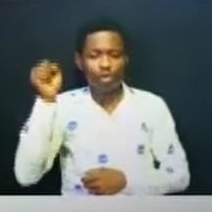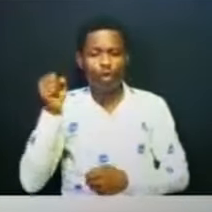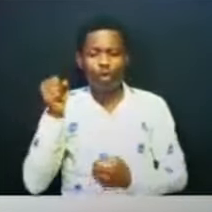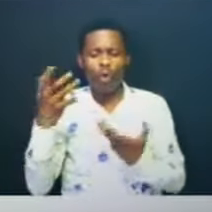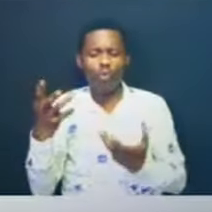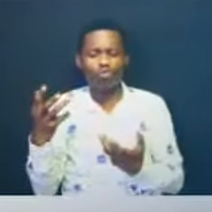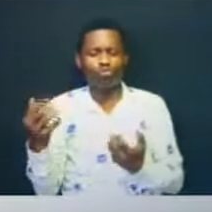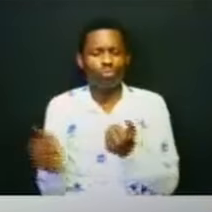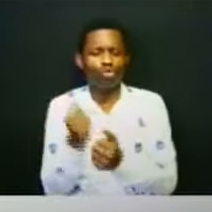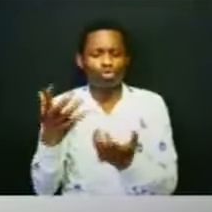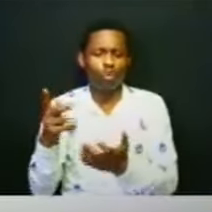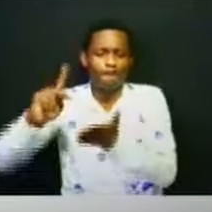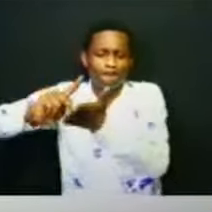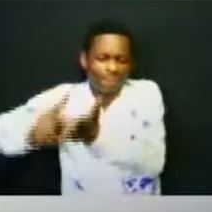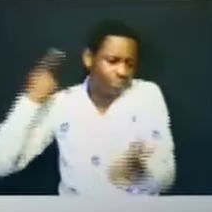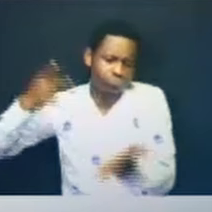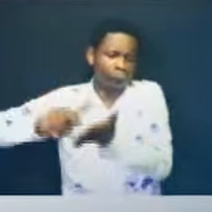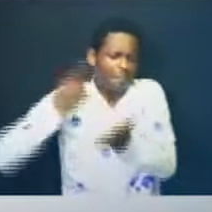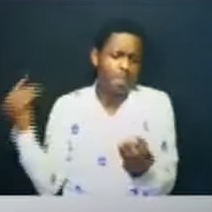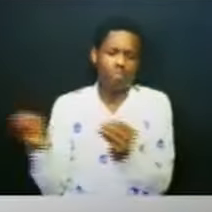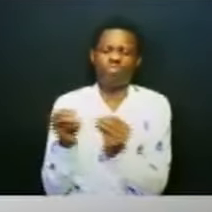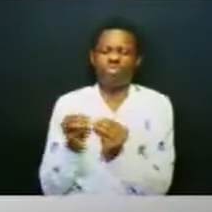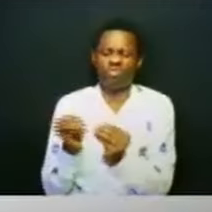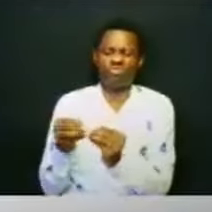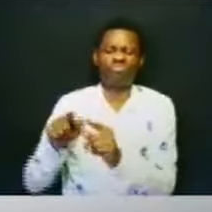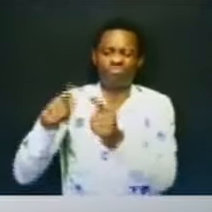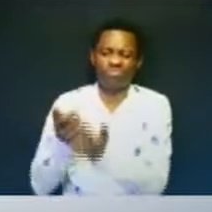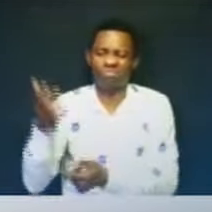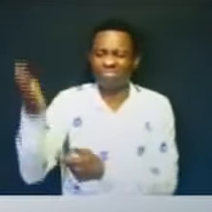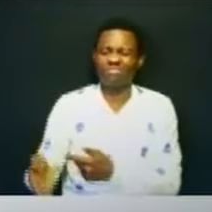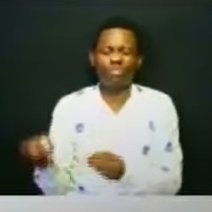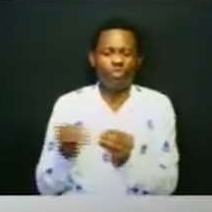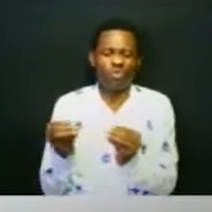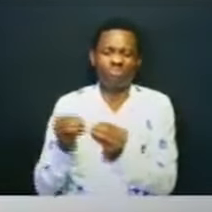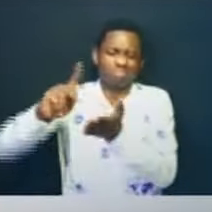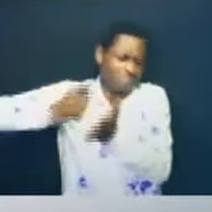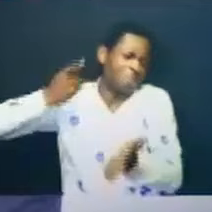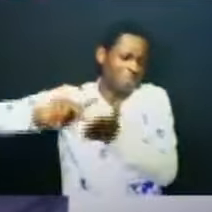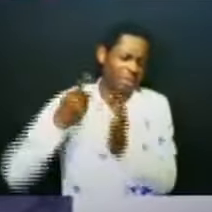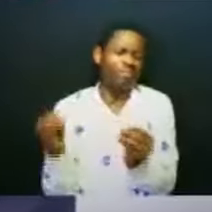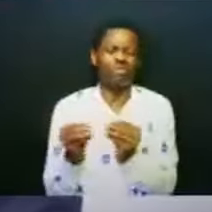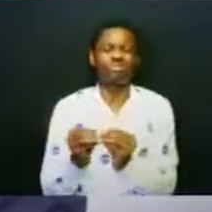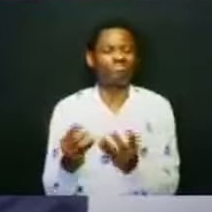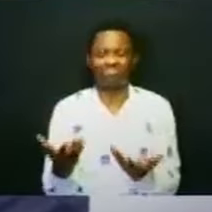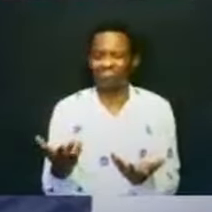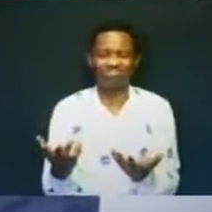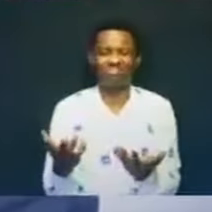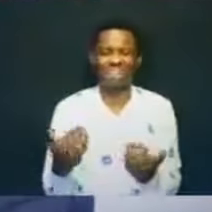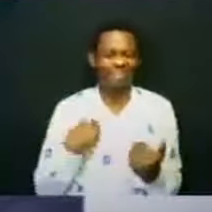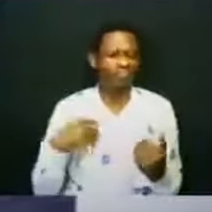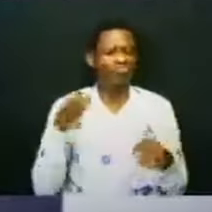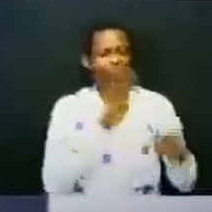about some of these in future. It always bears some grudge. They